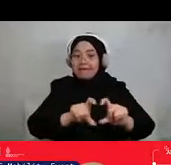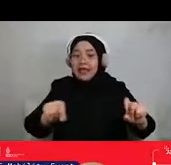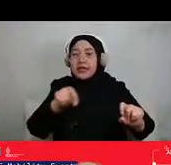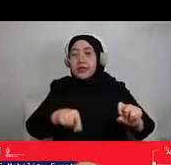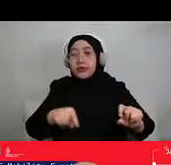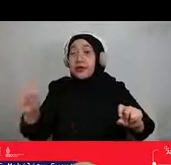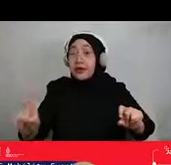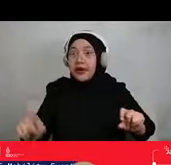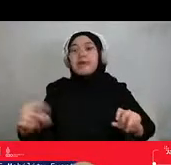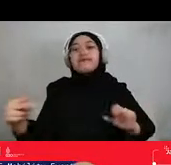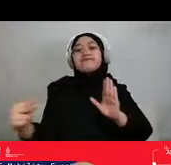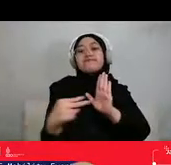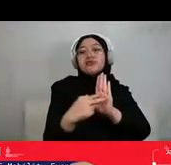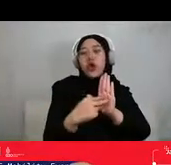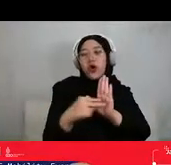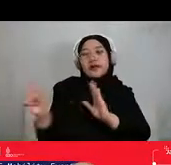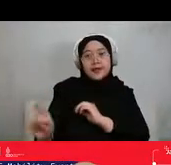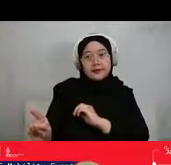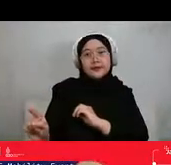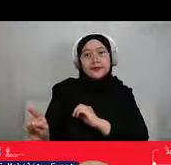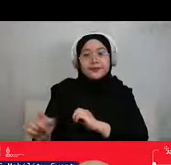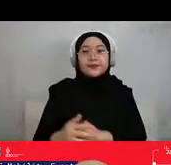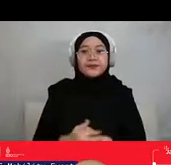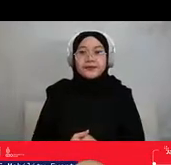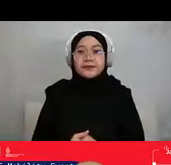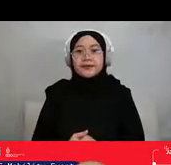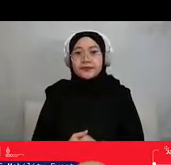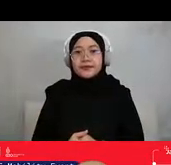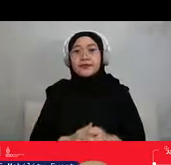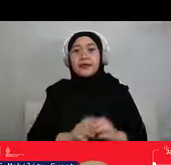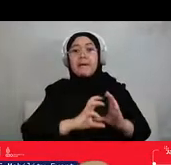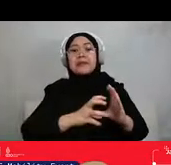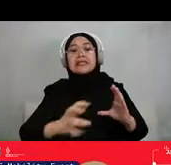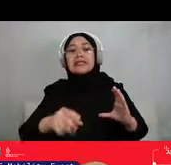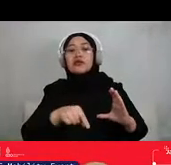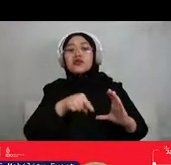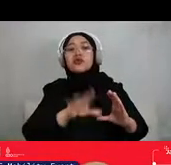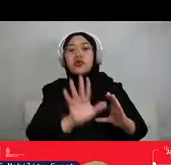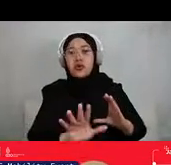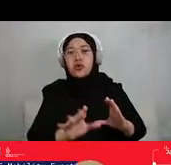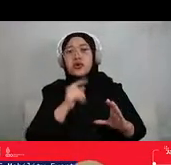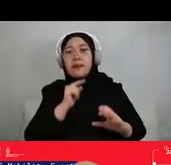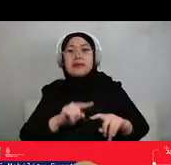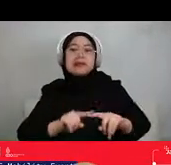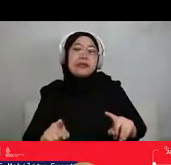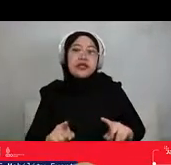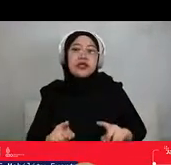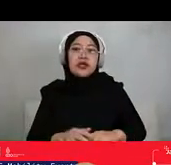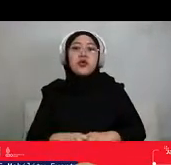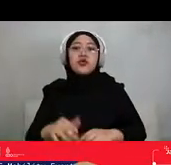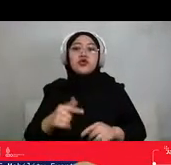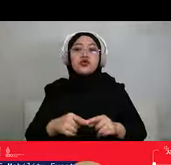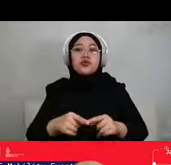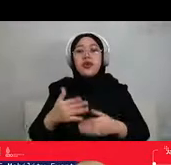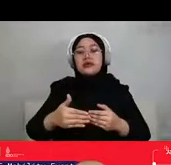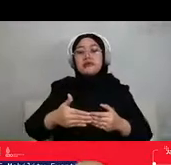And the engine is only there as a range extender. It only comes on when the battery state of charge